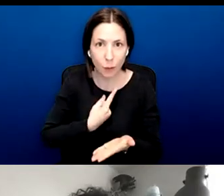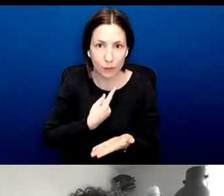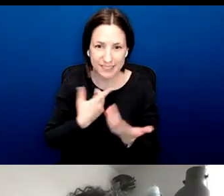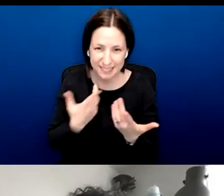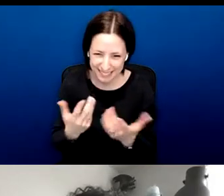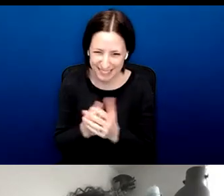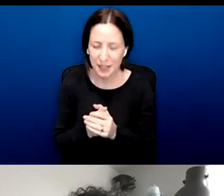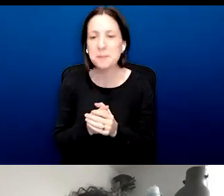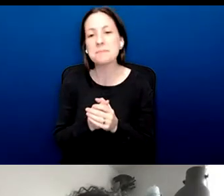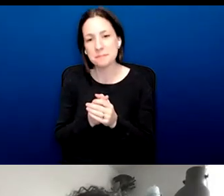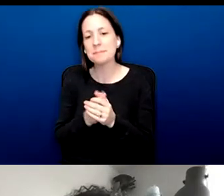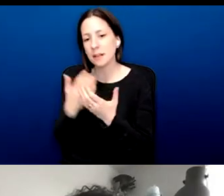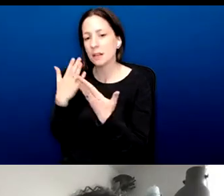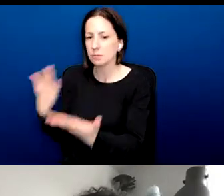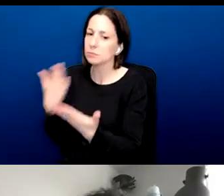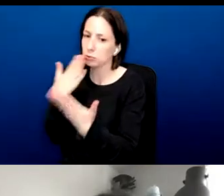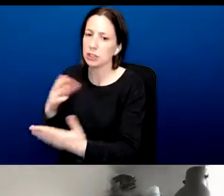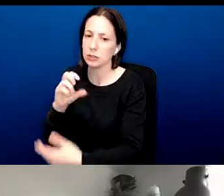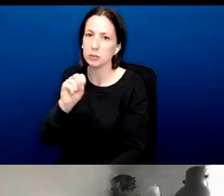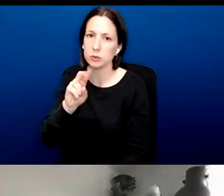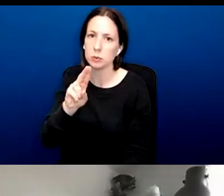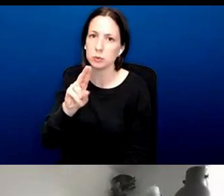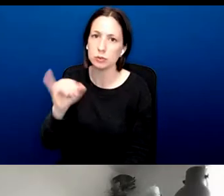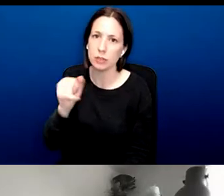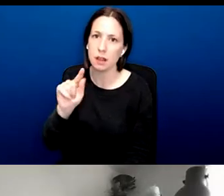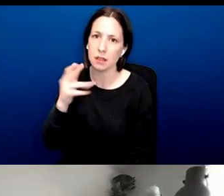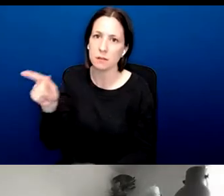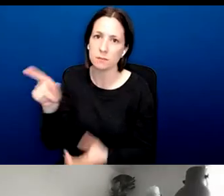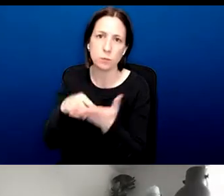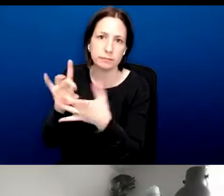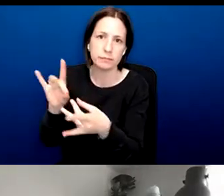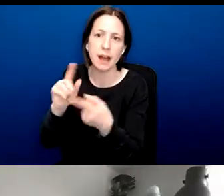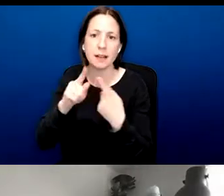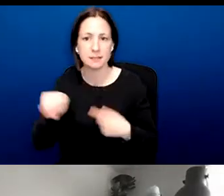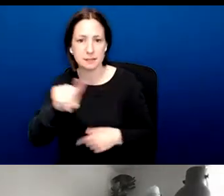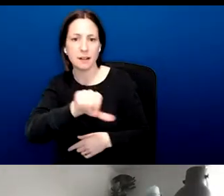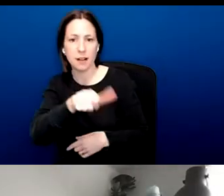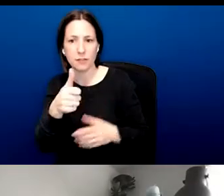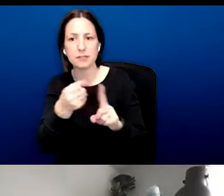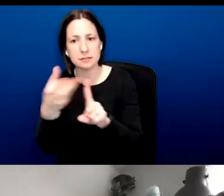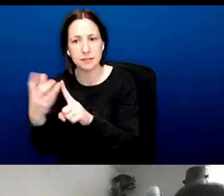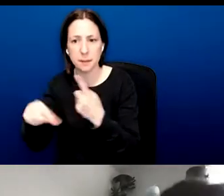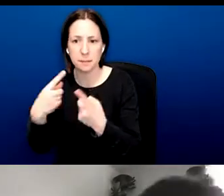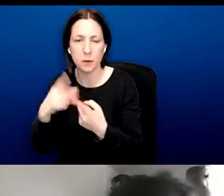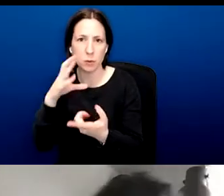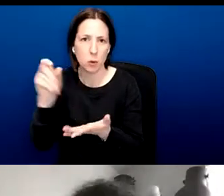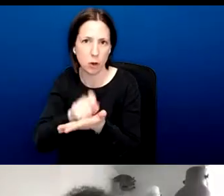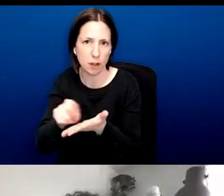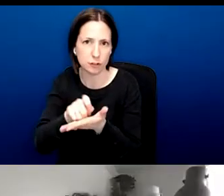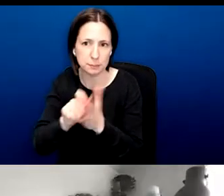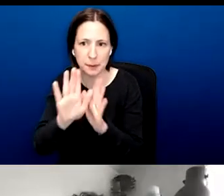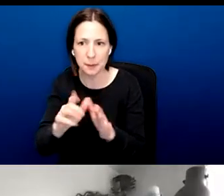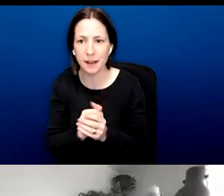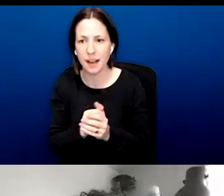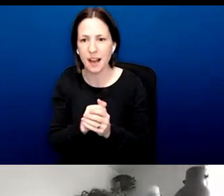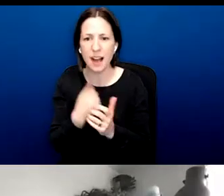appreciate Sujata saying what she said, and I appreciate the rest of you unpacking the co-authorship. I just need to talk to